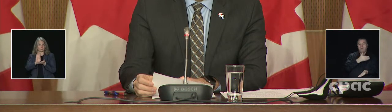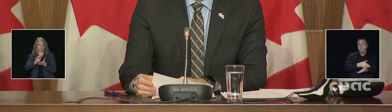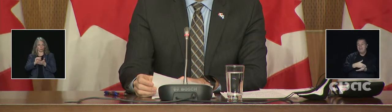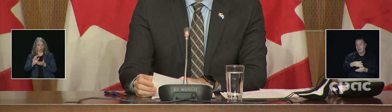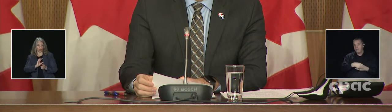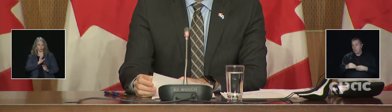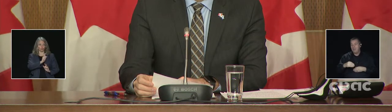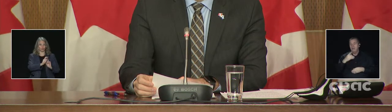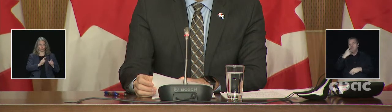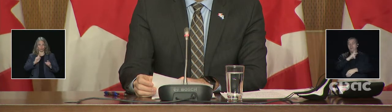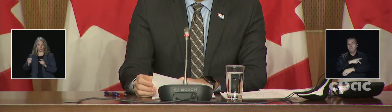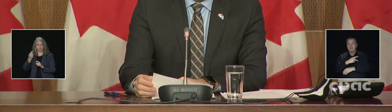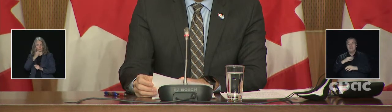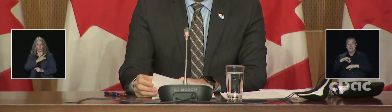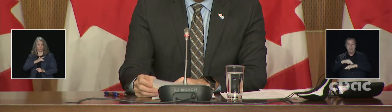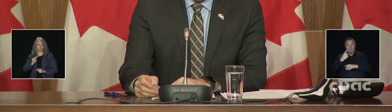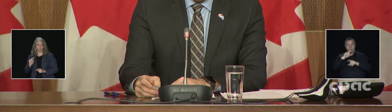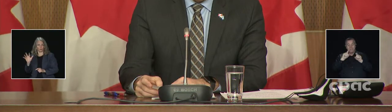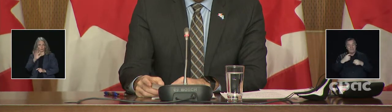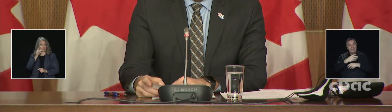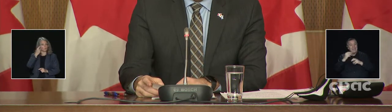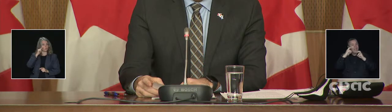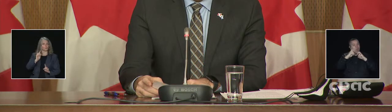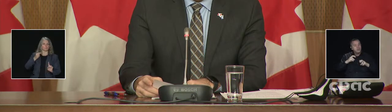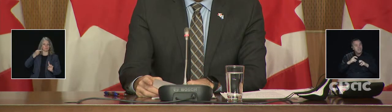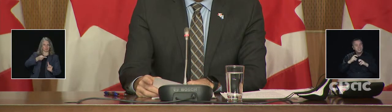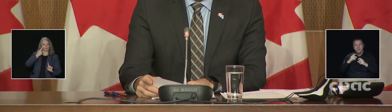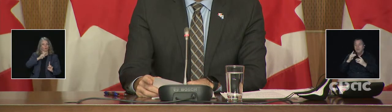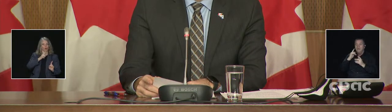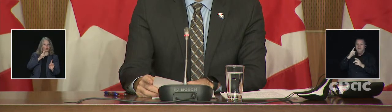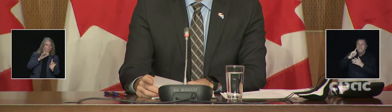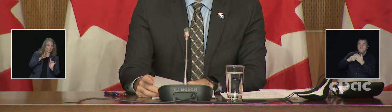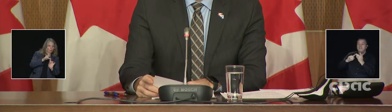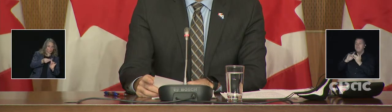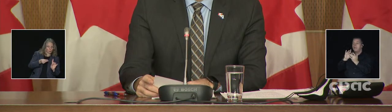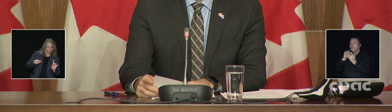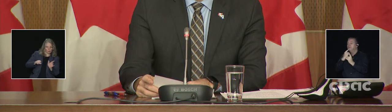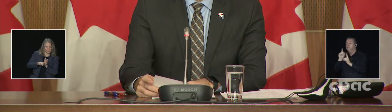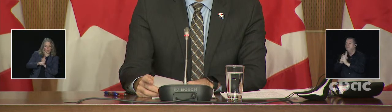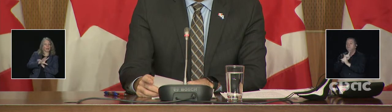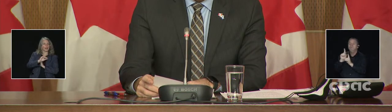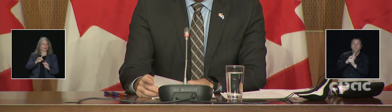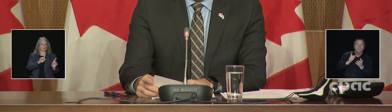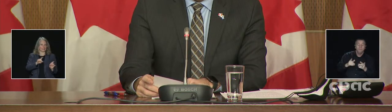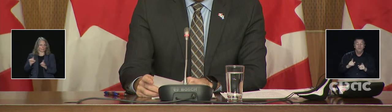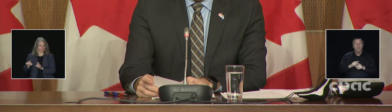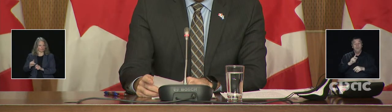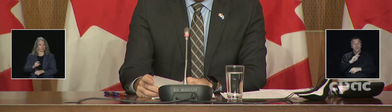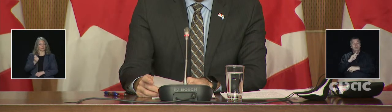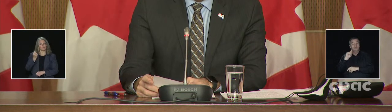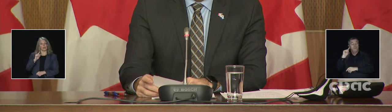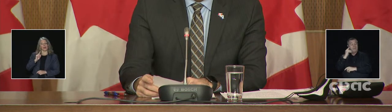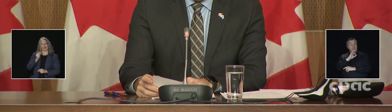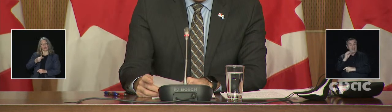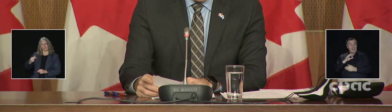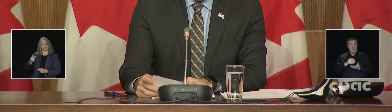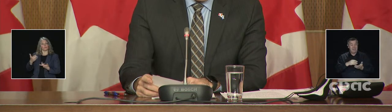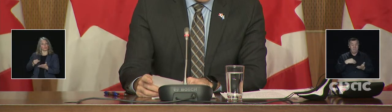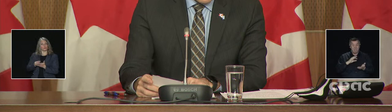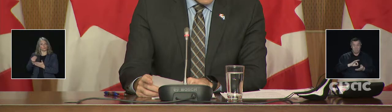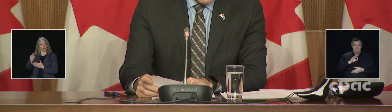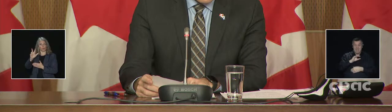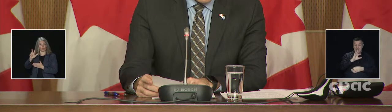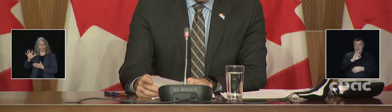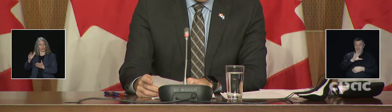for testing and contact tracing. The federal government has also purchased 95 million rapid tests and